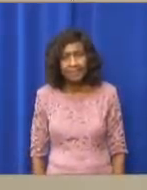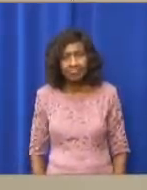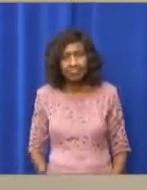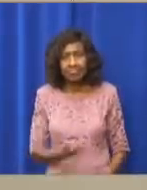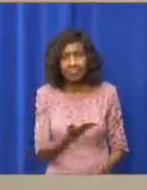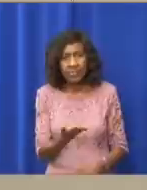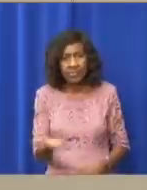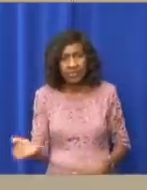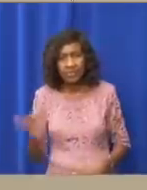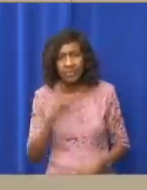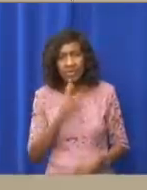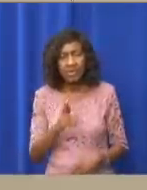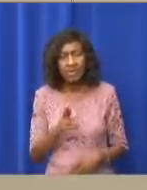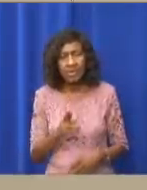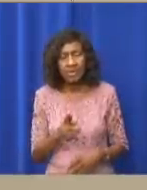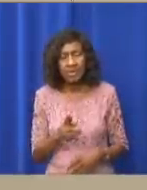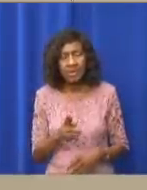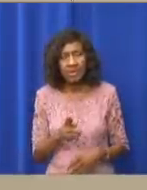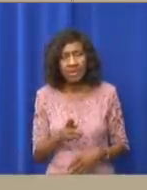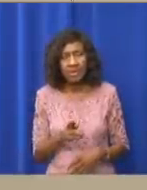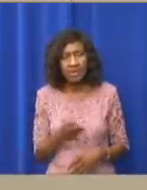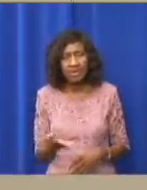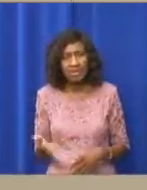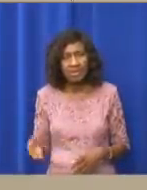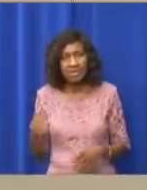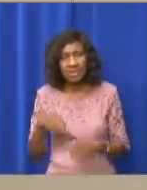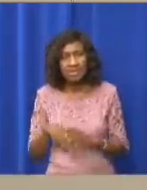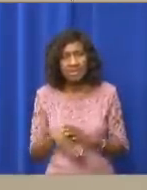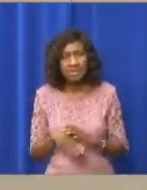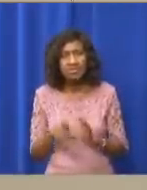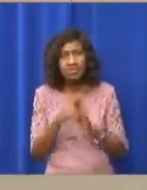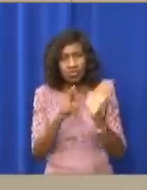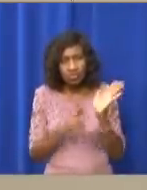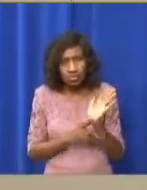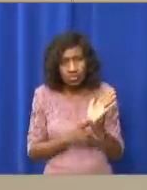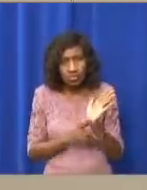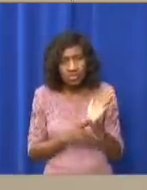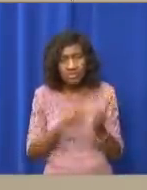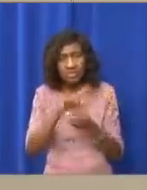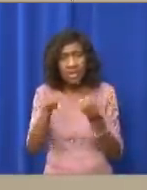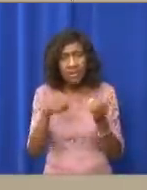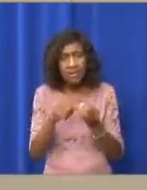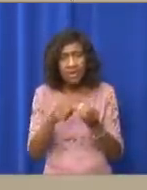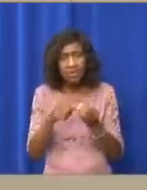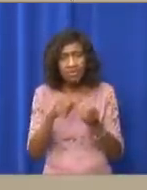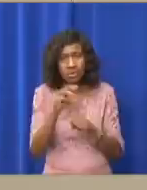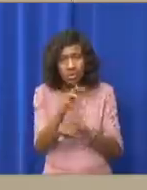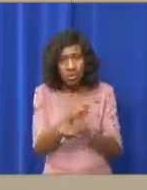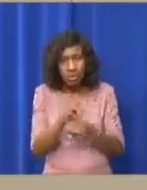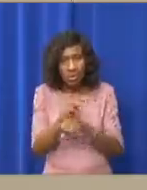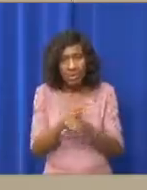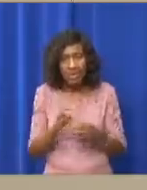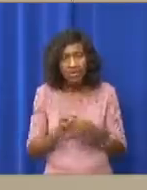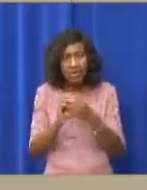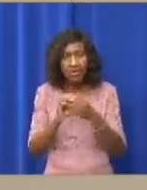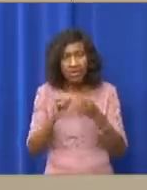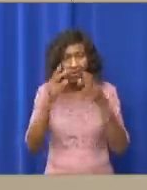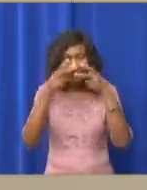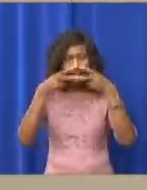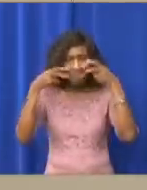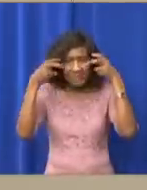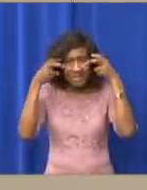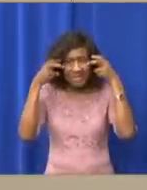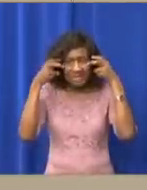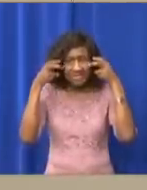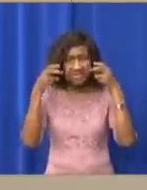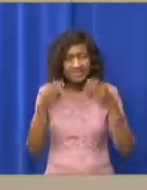There are provisions in the regulations dealing with the wearing of masks, which mirror the provisions that in the regulations